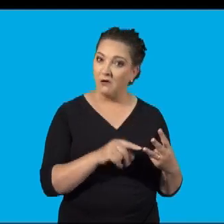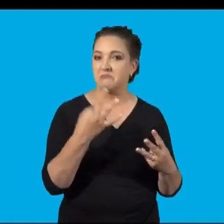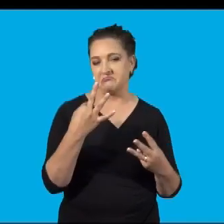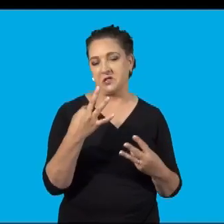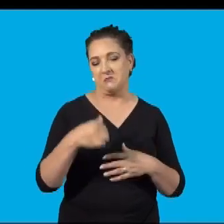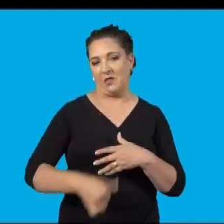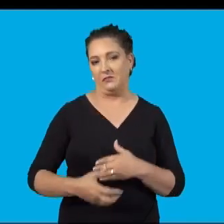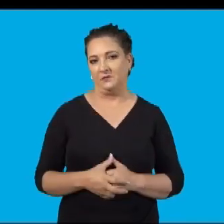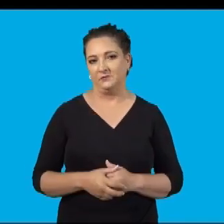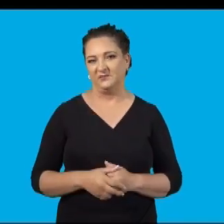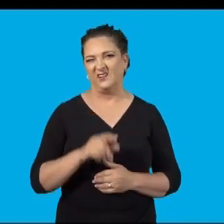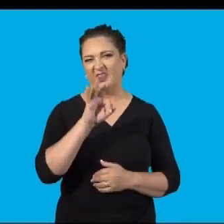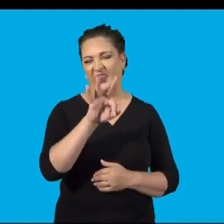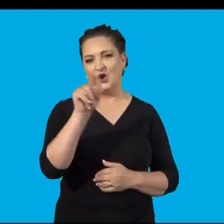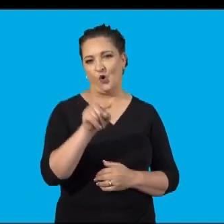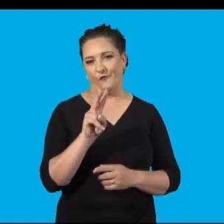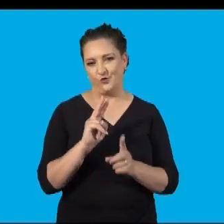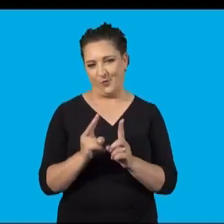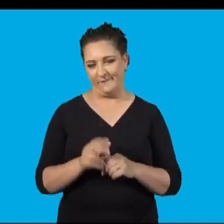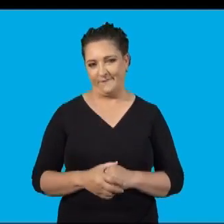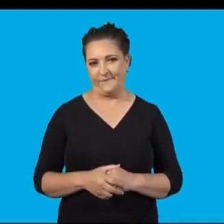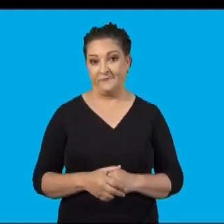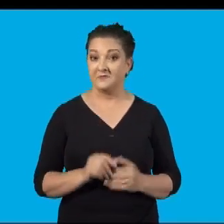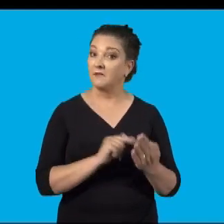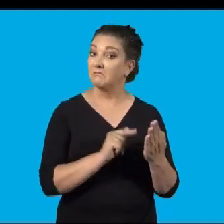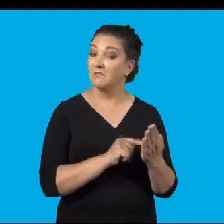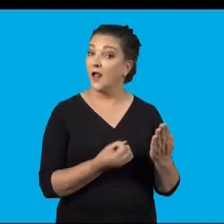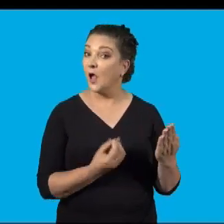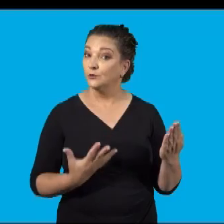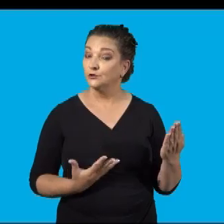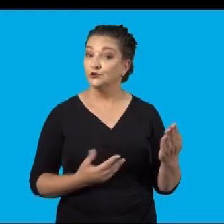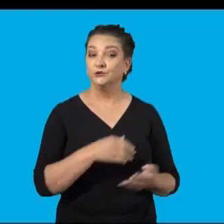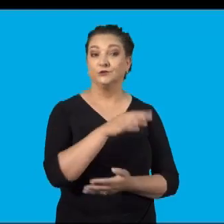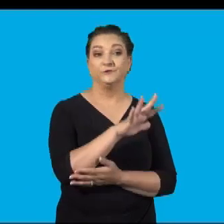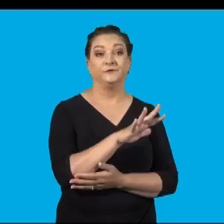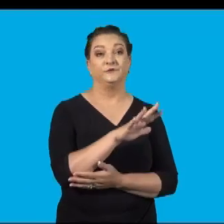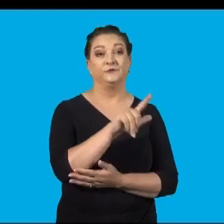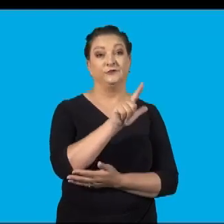many months? 3 over 12. On your calculators, guys, how much do you have?